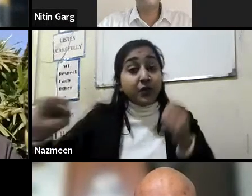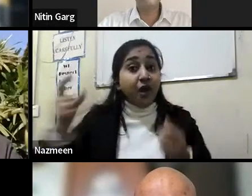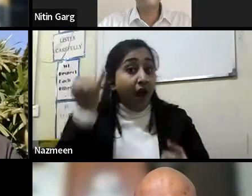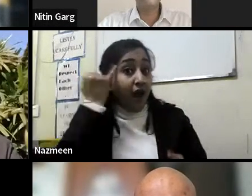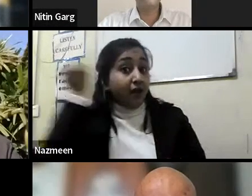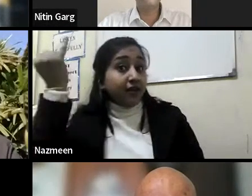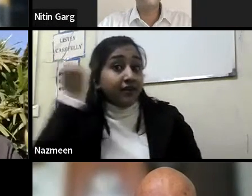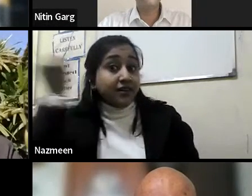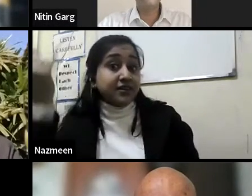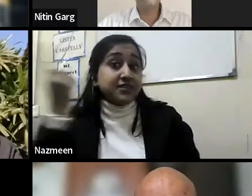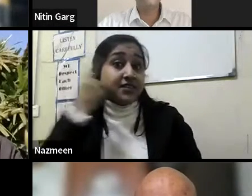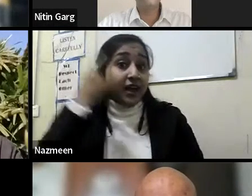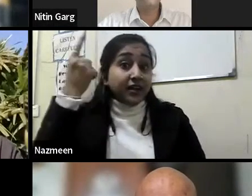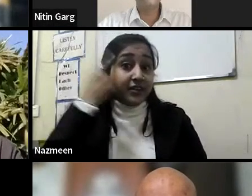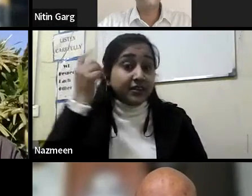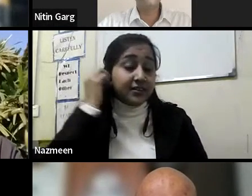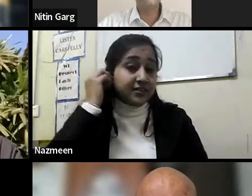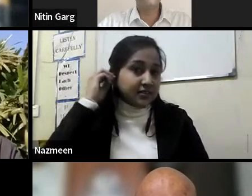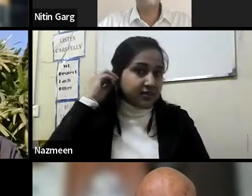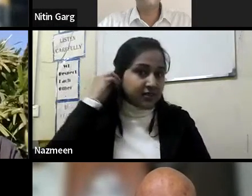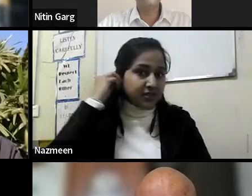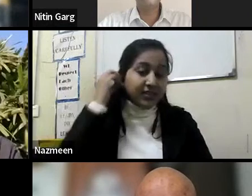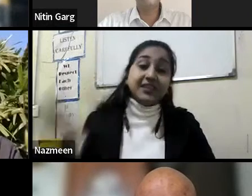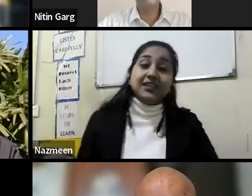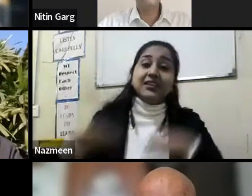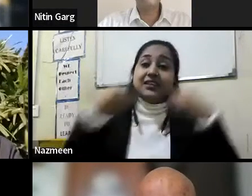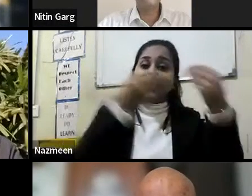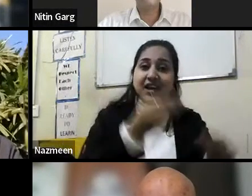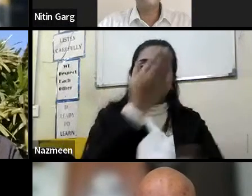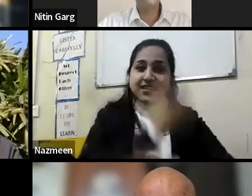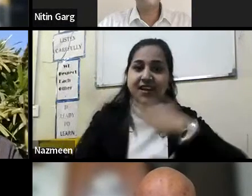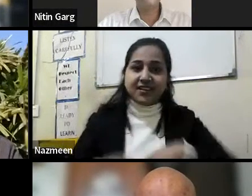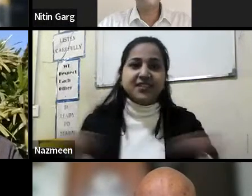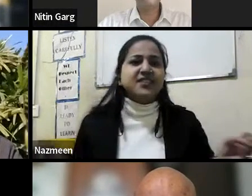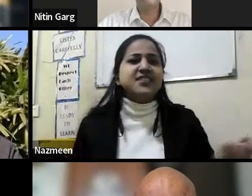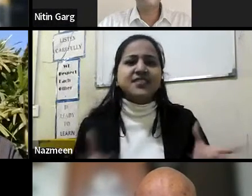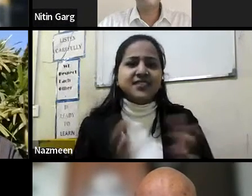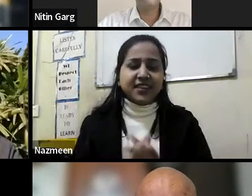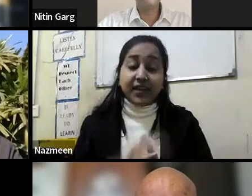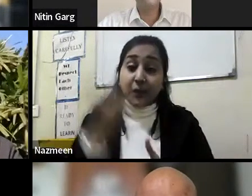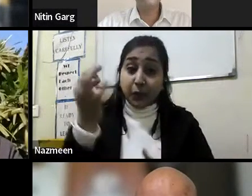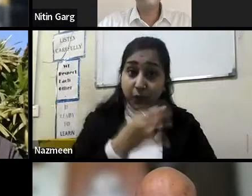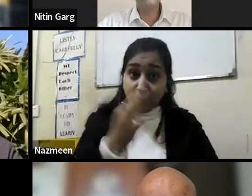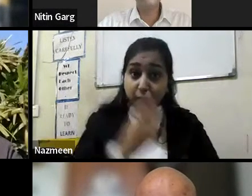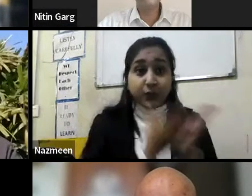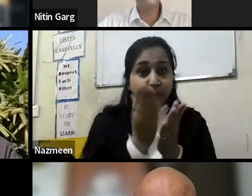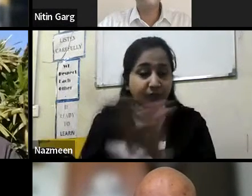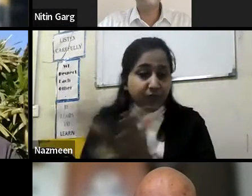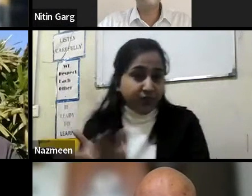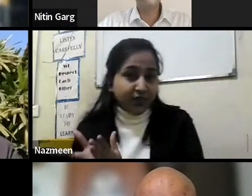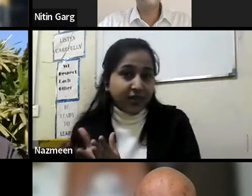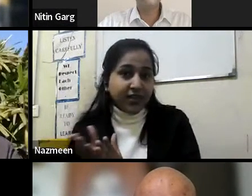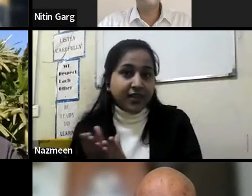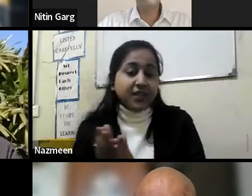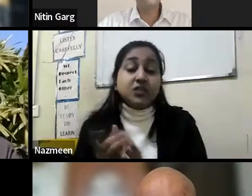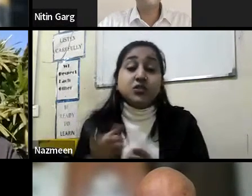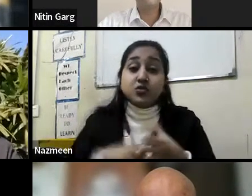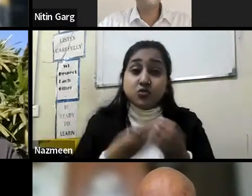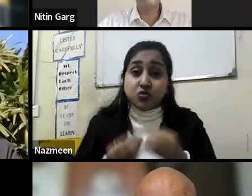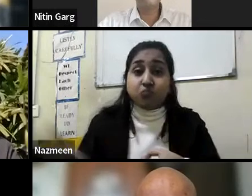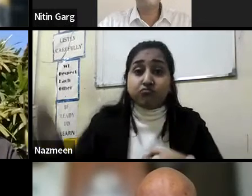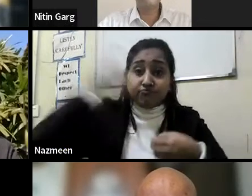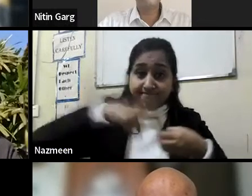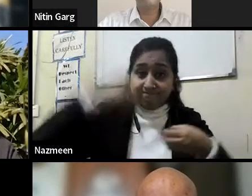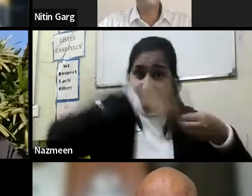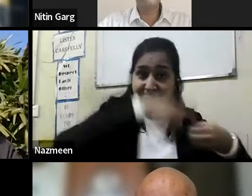and encouragement on how Sarthak should find new ways to enroll more PWDs and